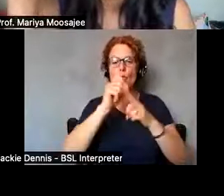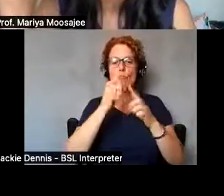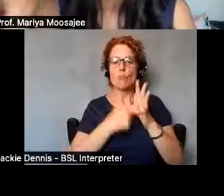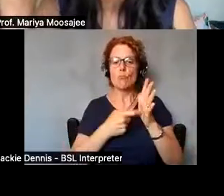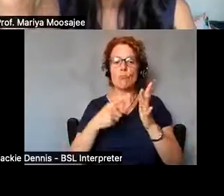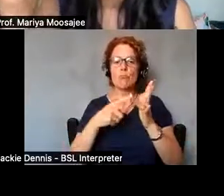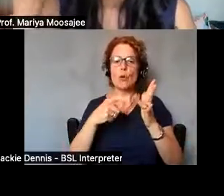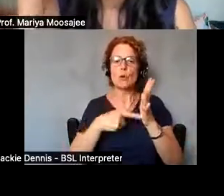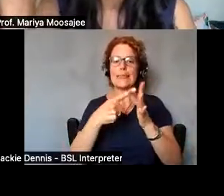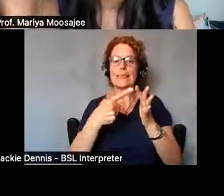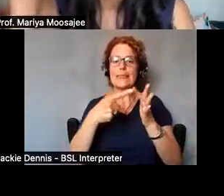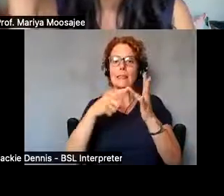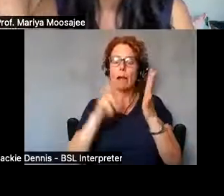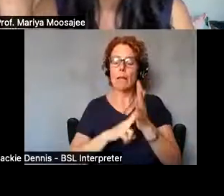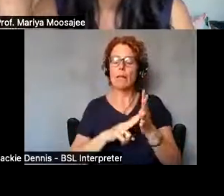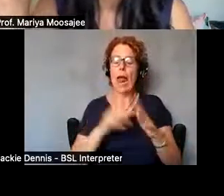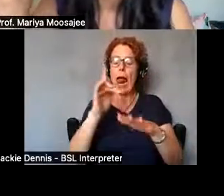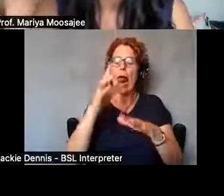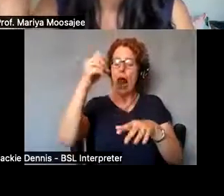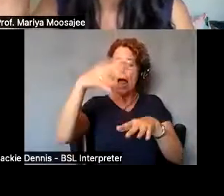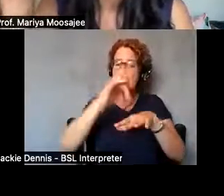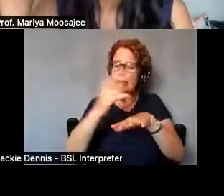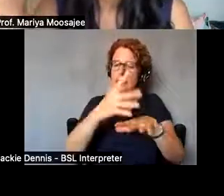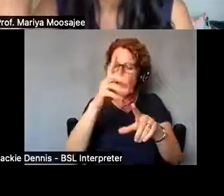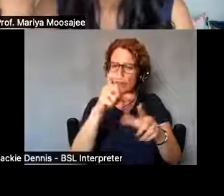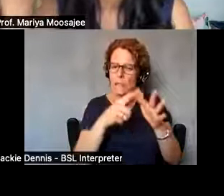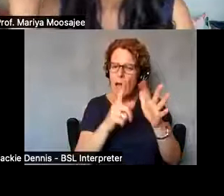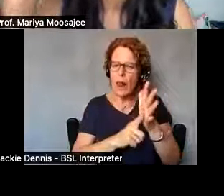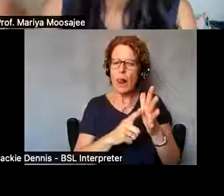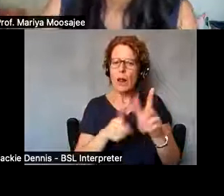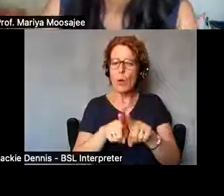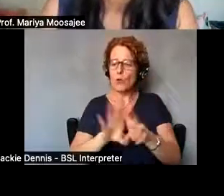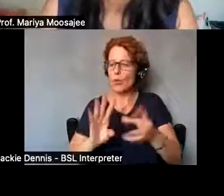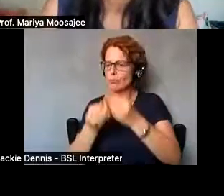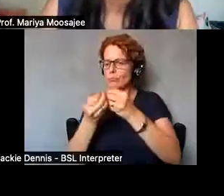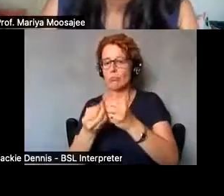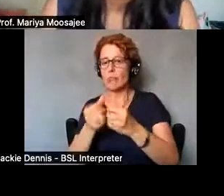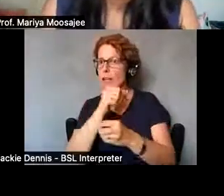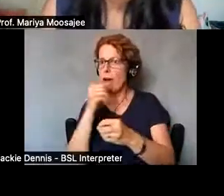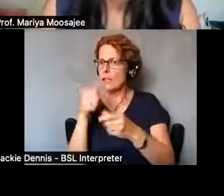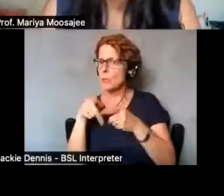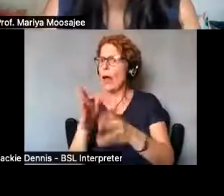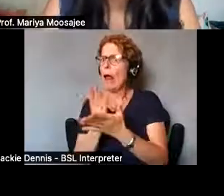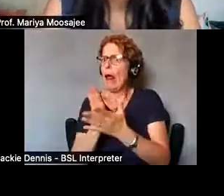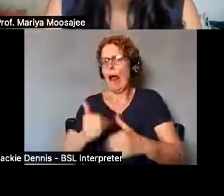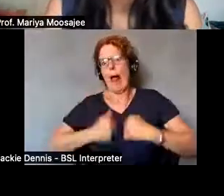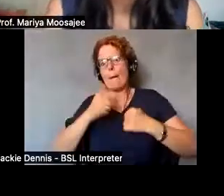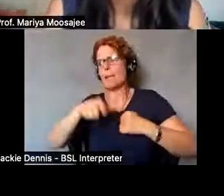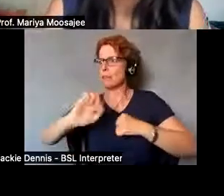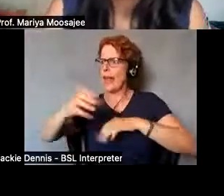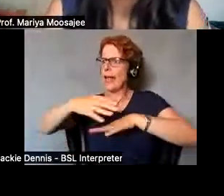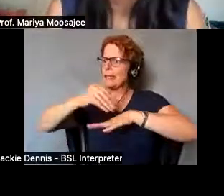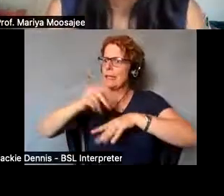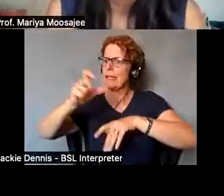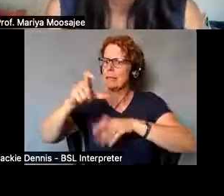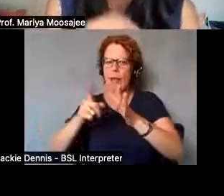sensitive cells, but it was also producing it very nicely in our patient's skin cells. And this just is a picture